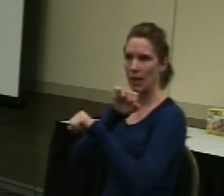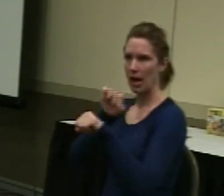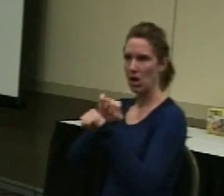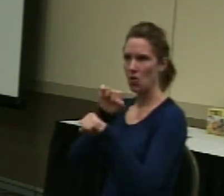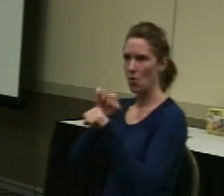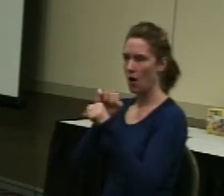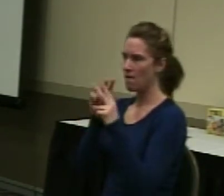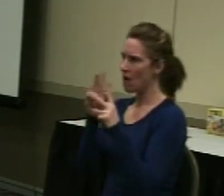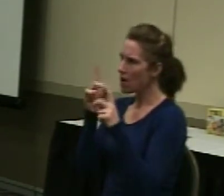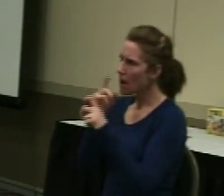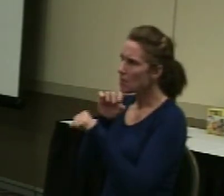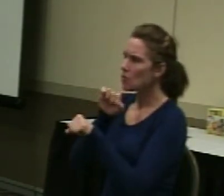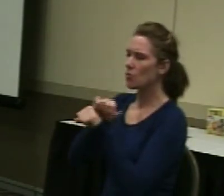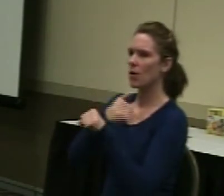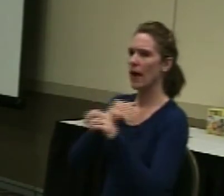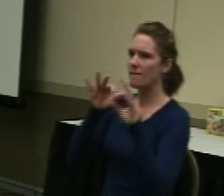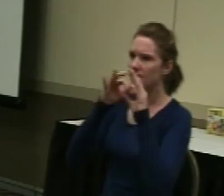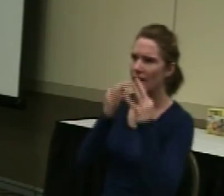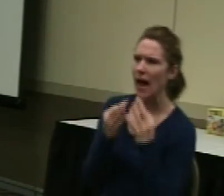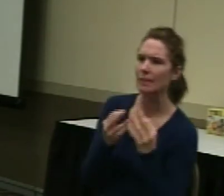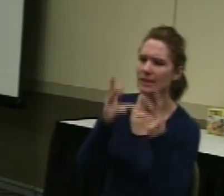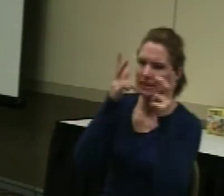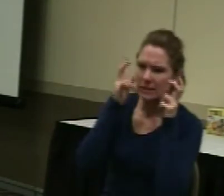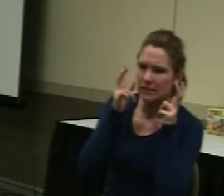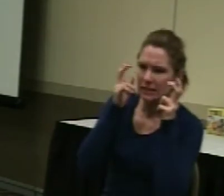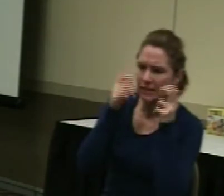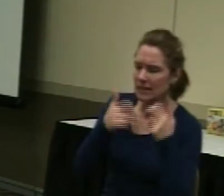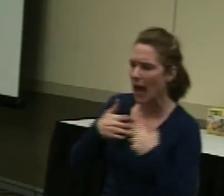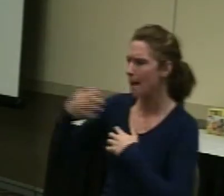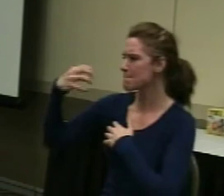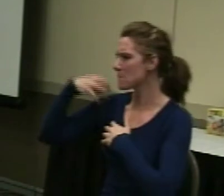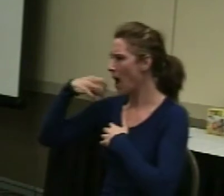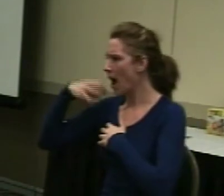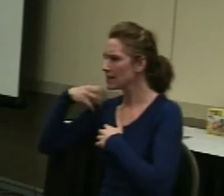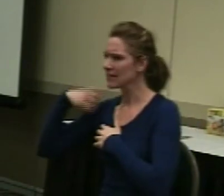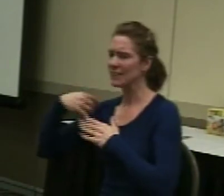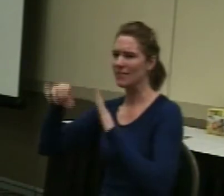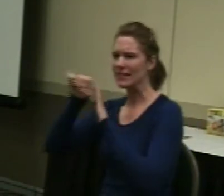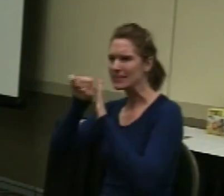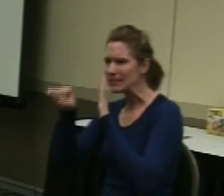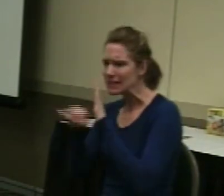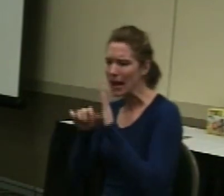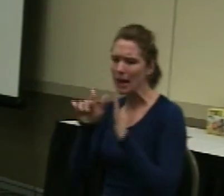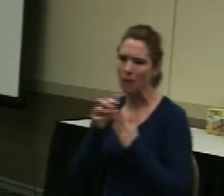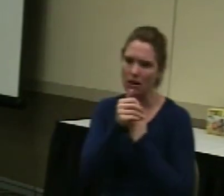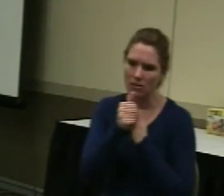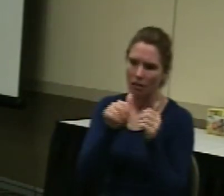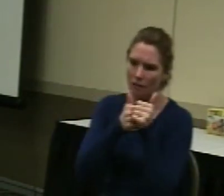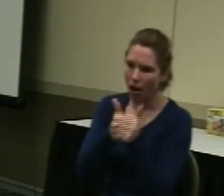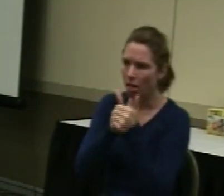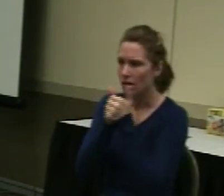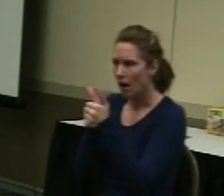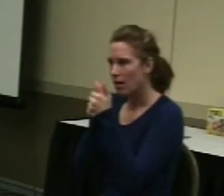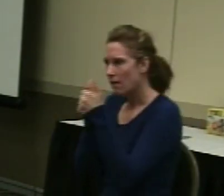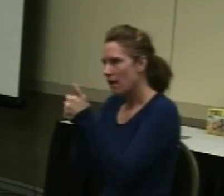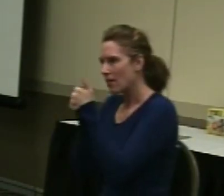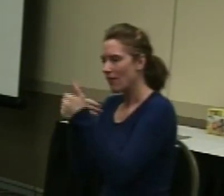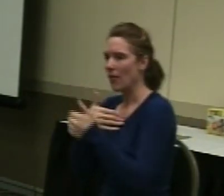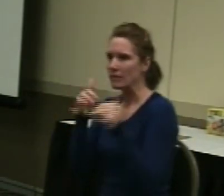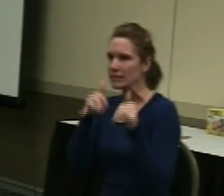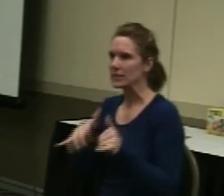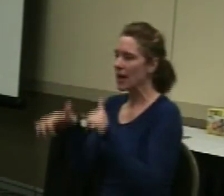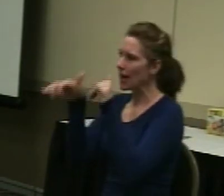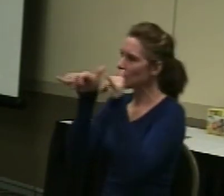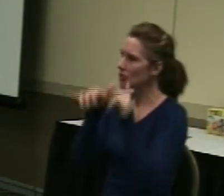You have families to listen to, you have administrators, you have the state guidelines, you have standards, you